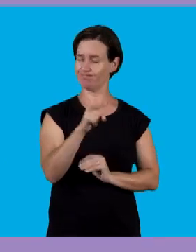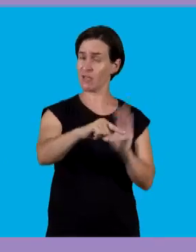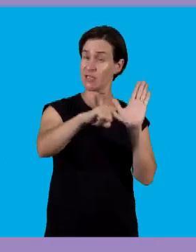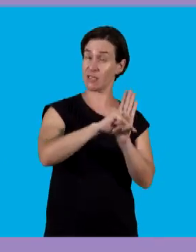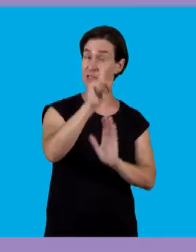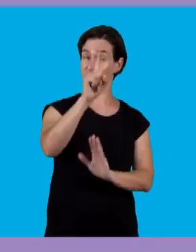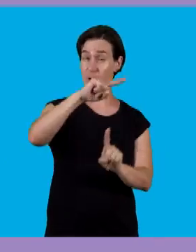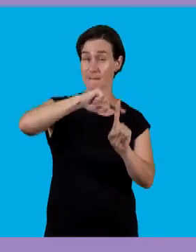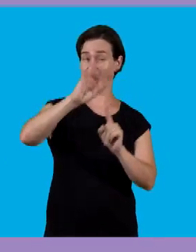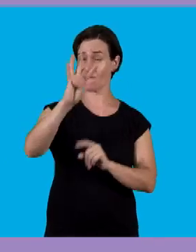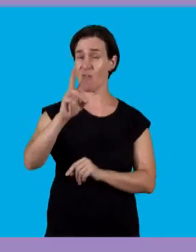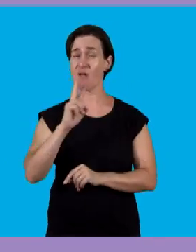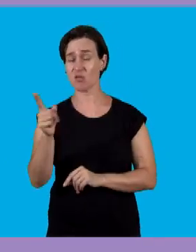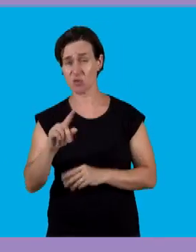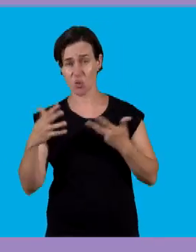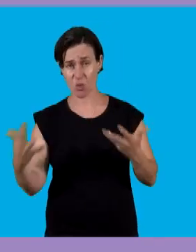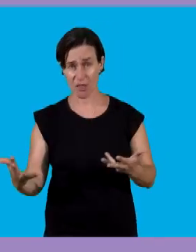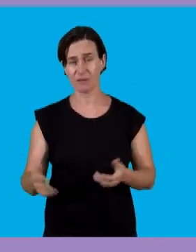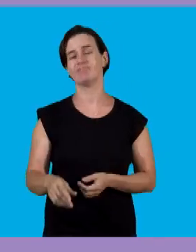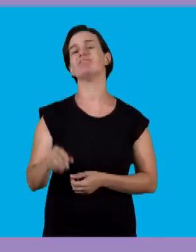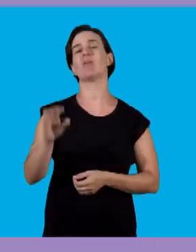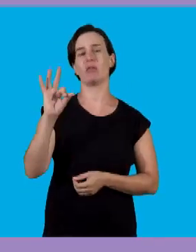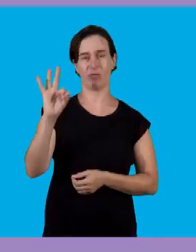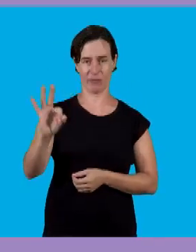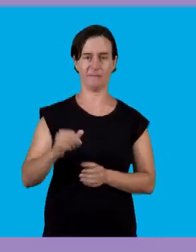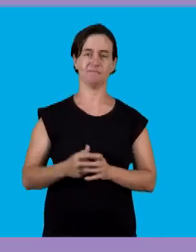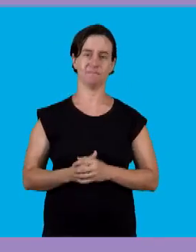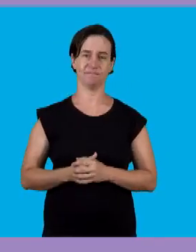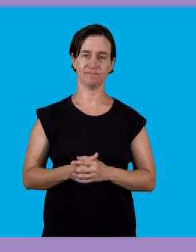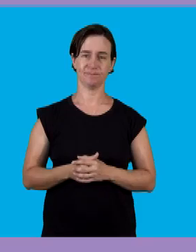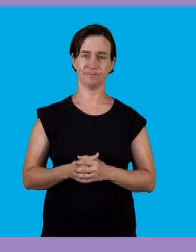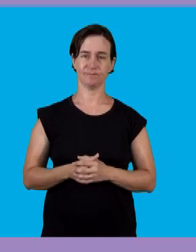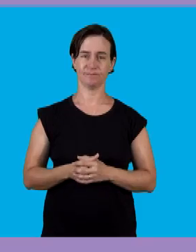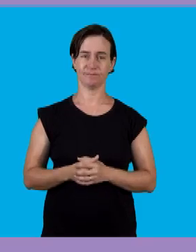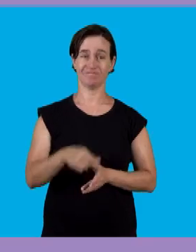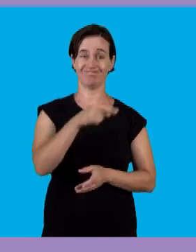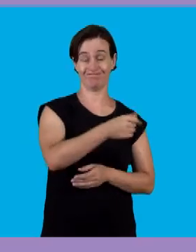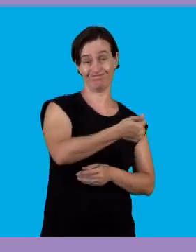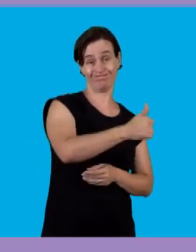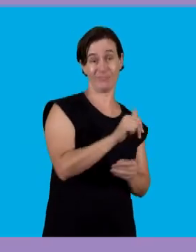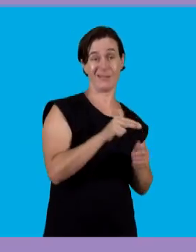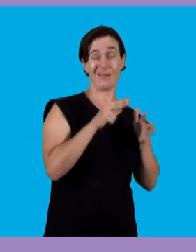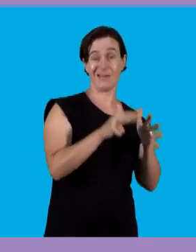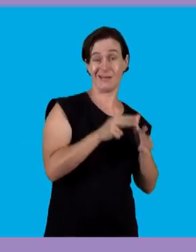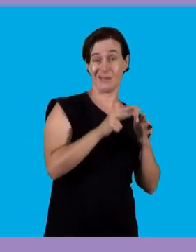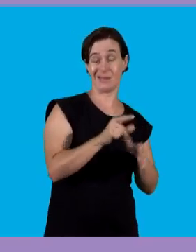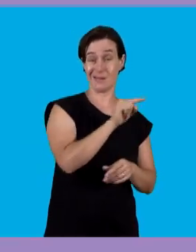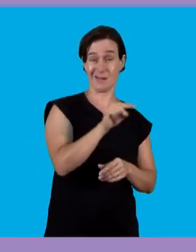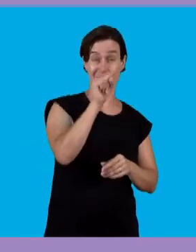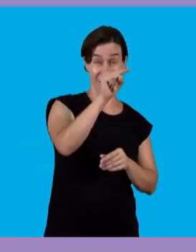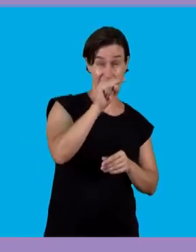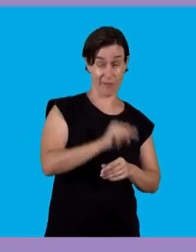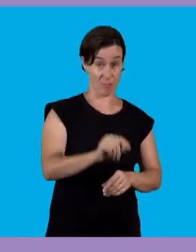add 4 onto that, our answer is going to be yes, a 3. The next one there is